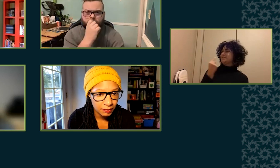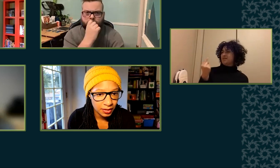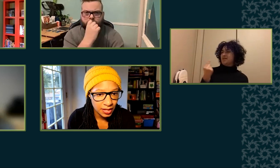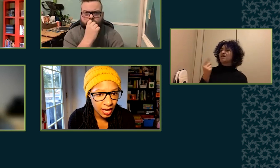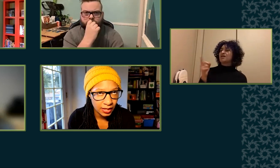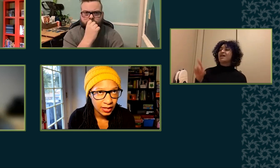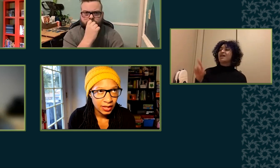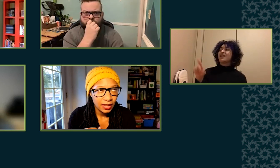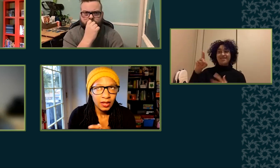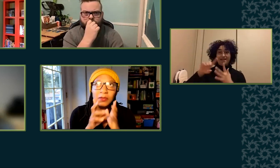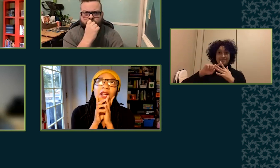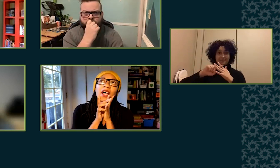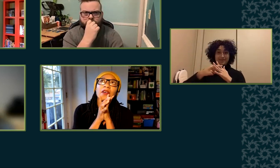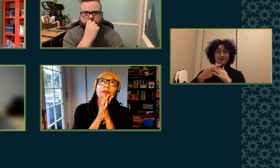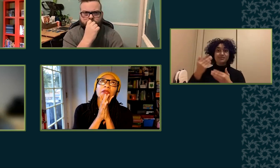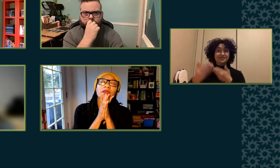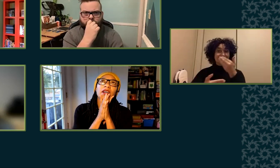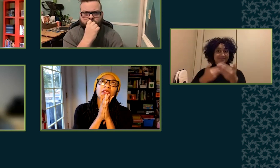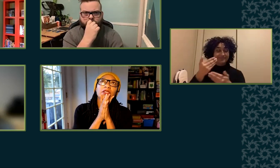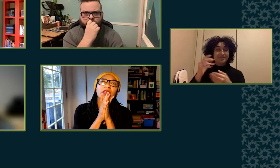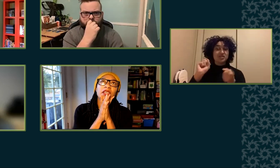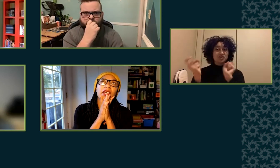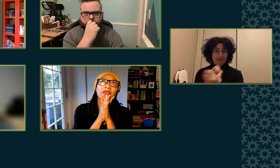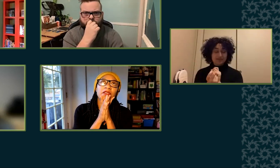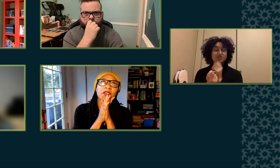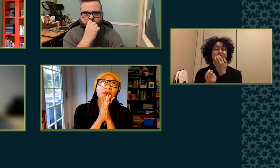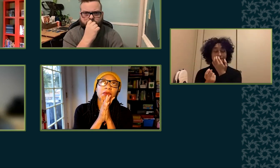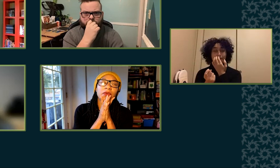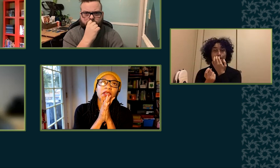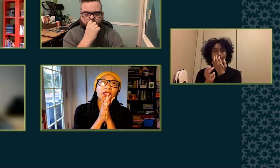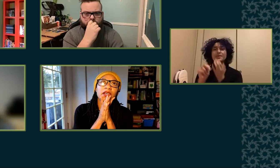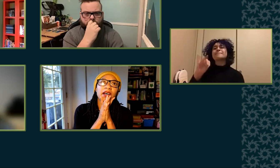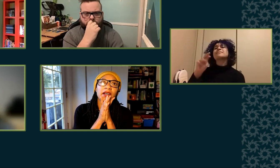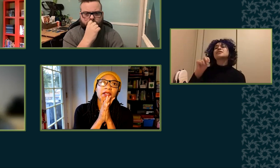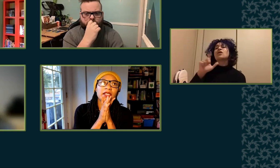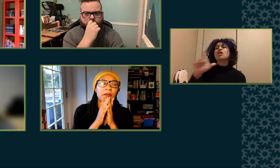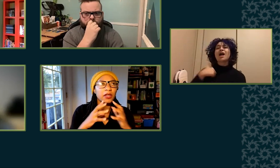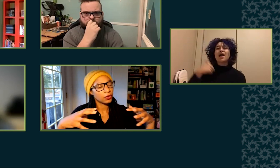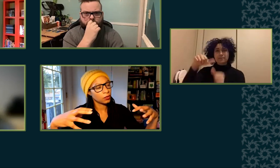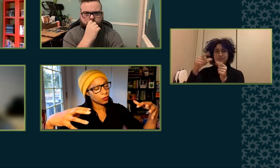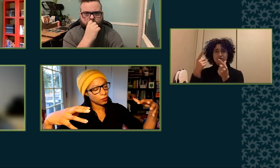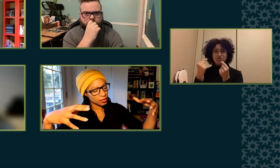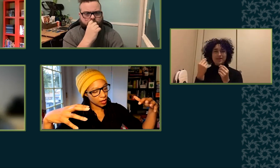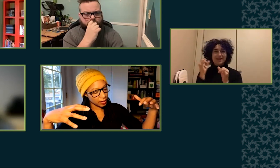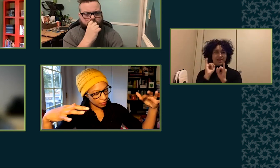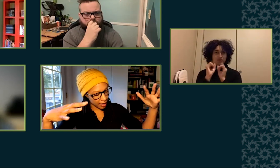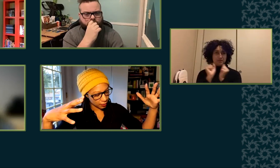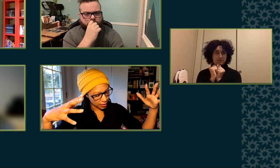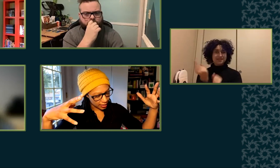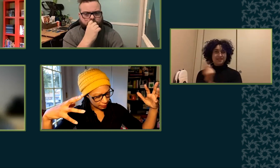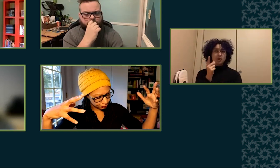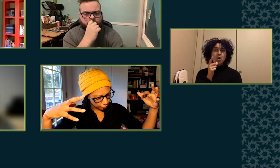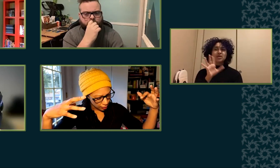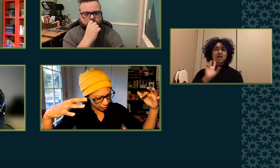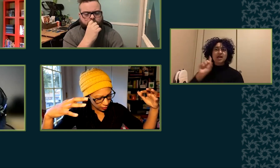finally become the tide. Manil, I remember doing an interview with someone who was talking